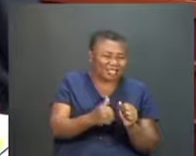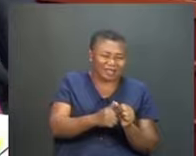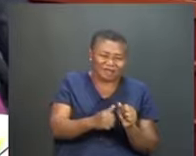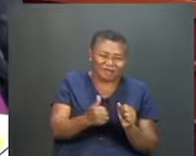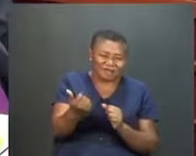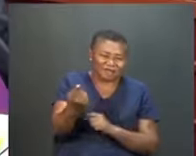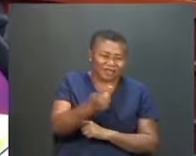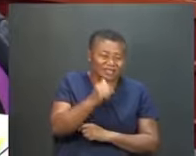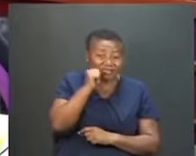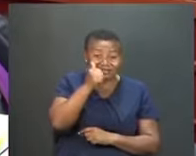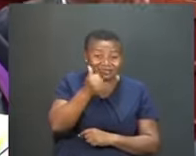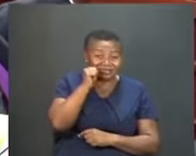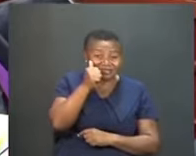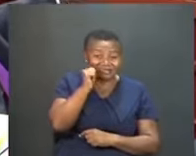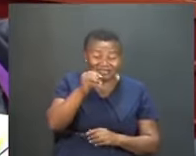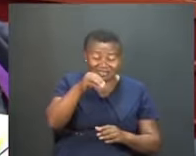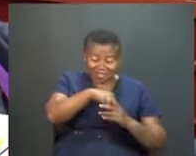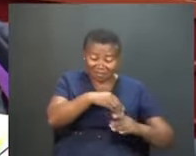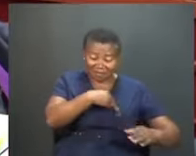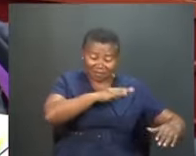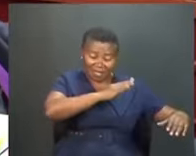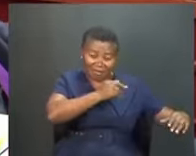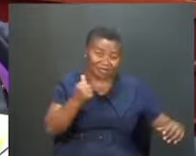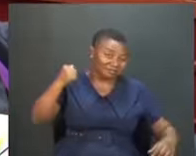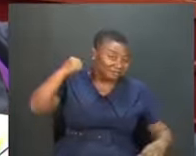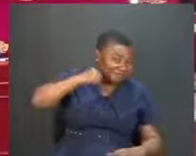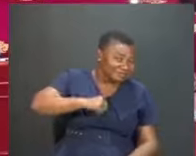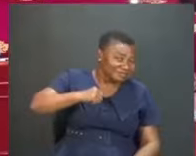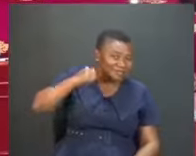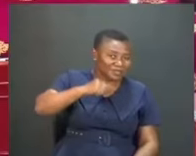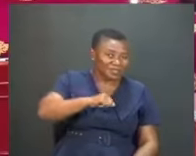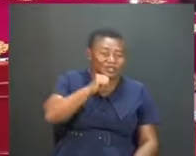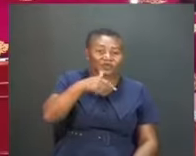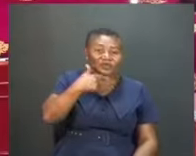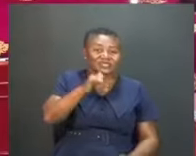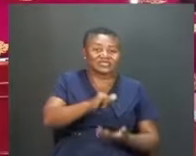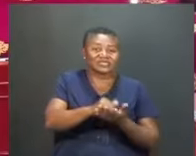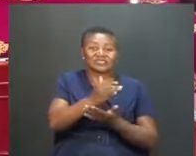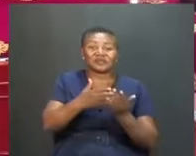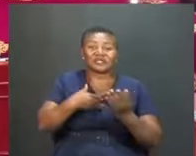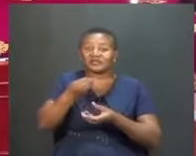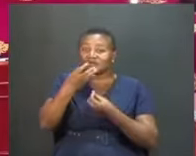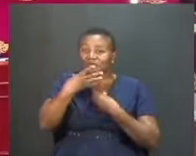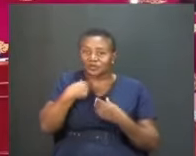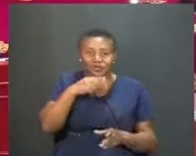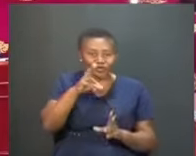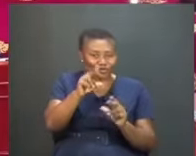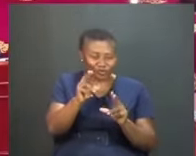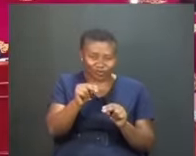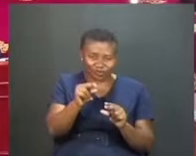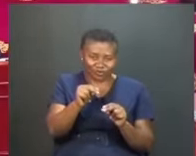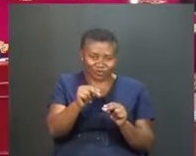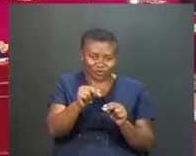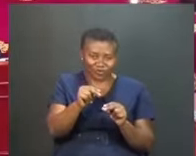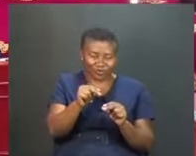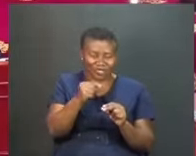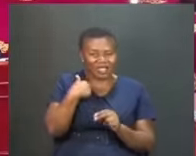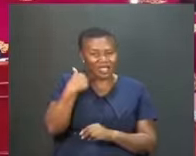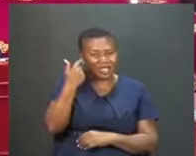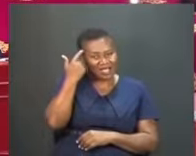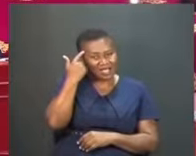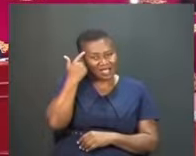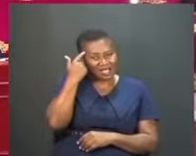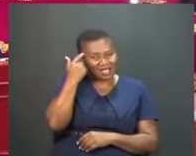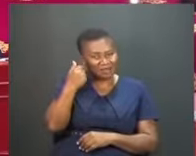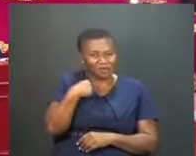are in my bag. So don't say that the rules were just ferried to me. No. Majority Leader, no. I take offense in